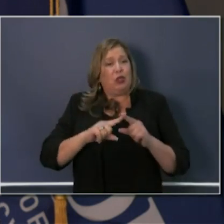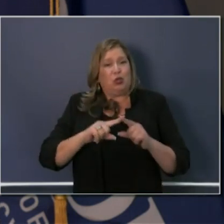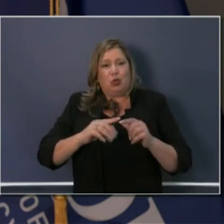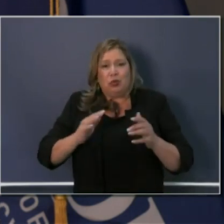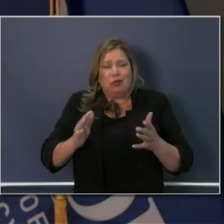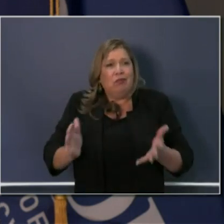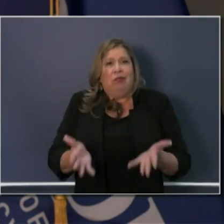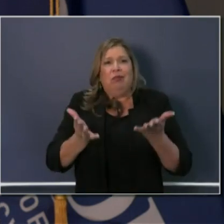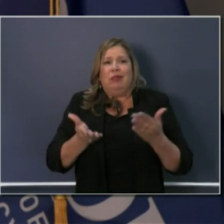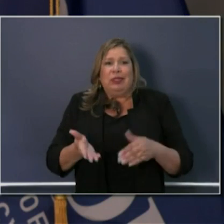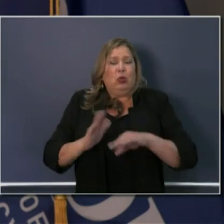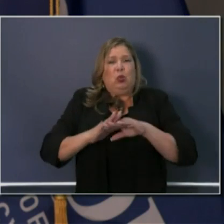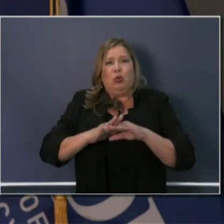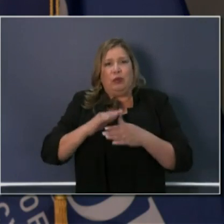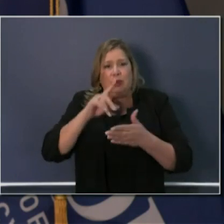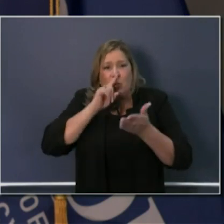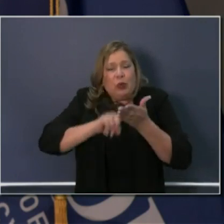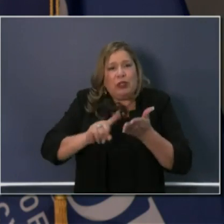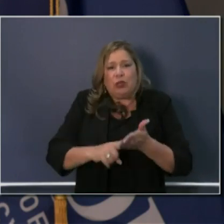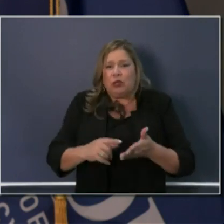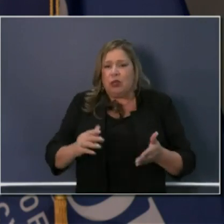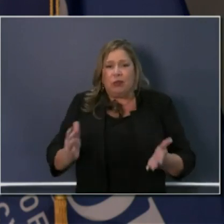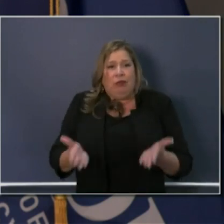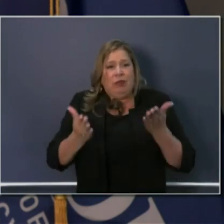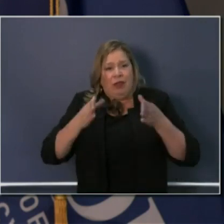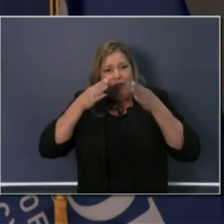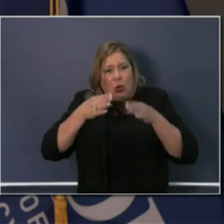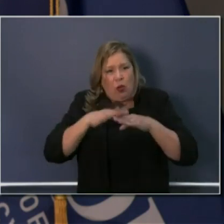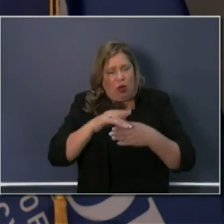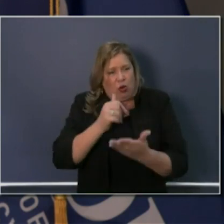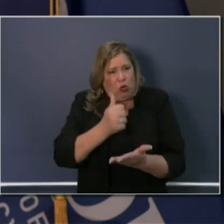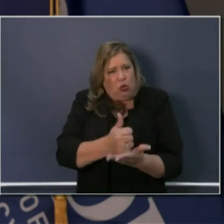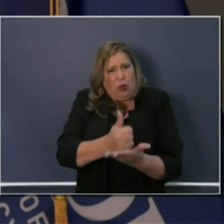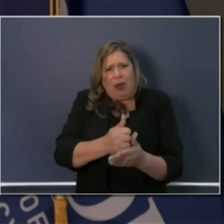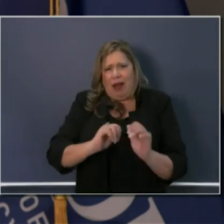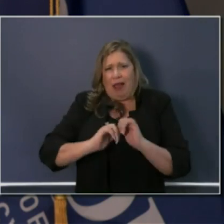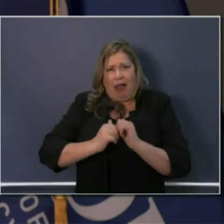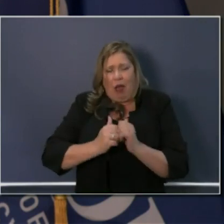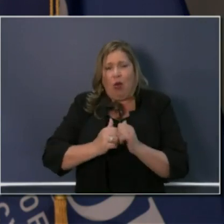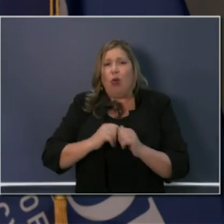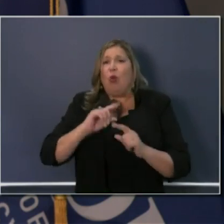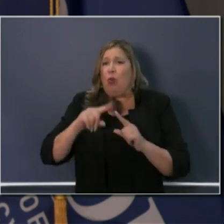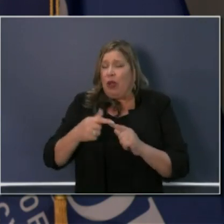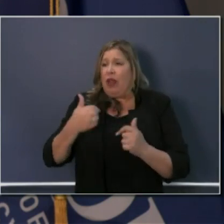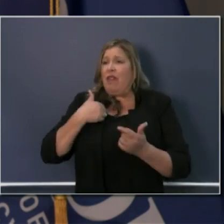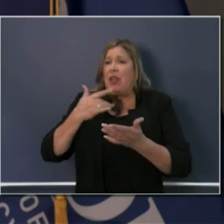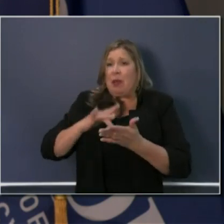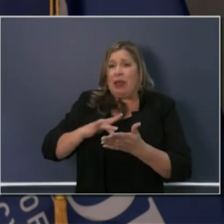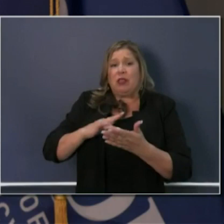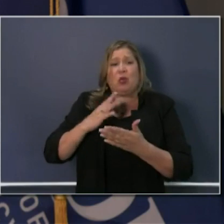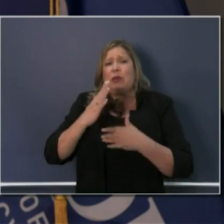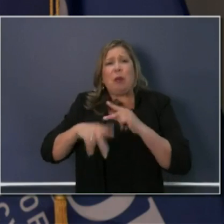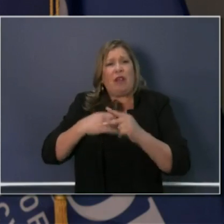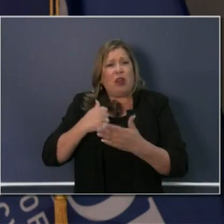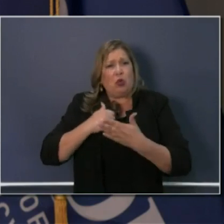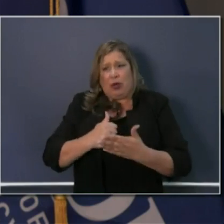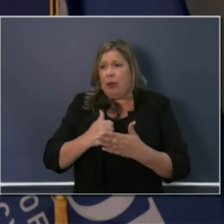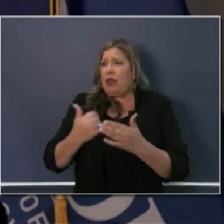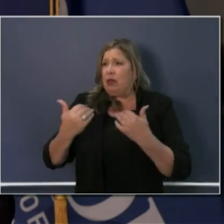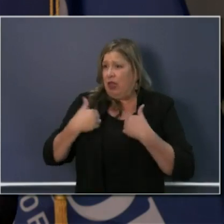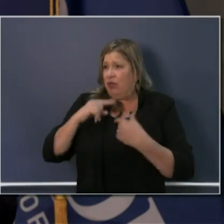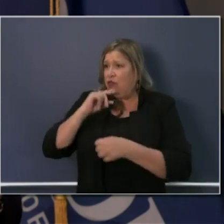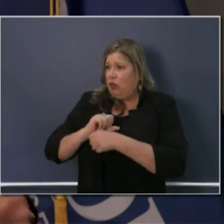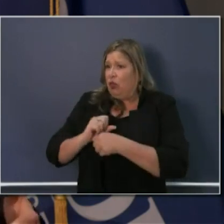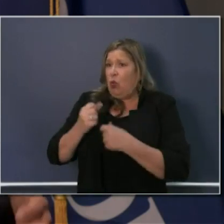amplify the focus on treatment, and really look to see once those treatments become available that they're made